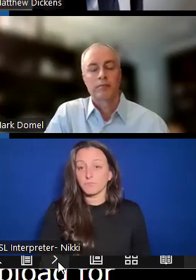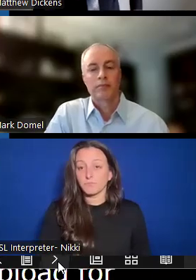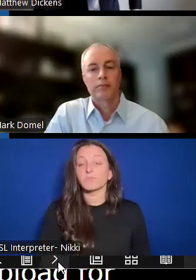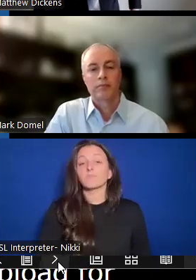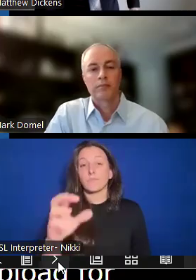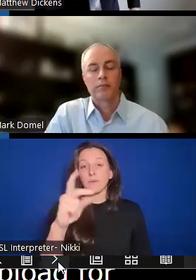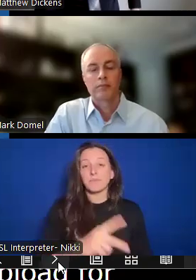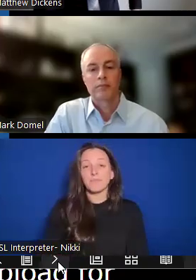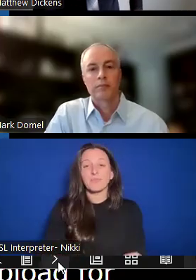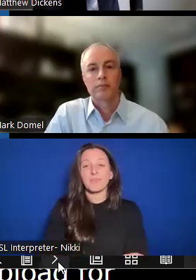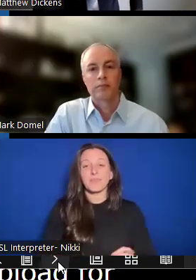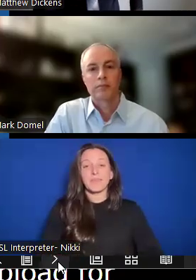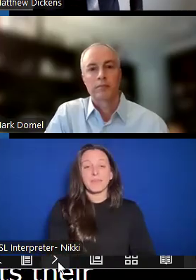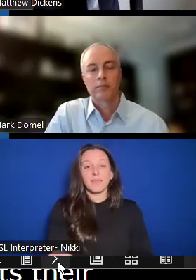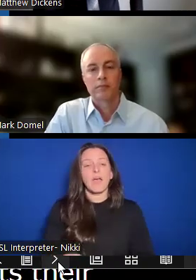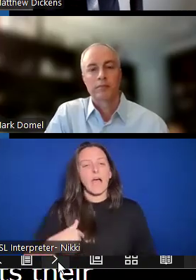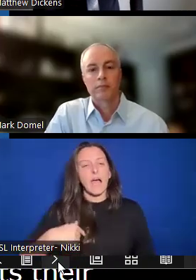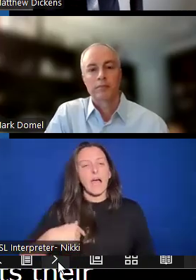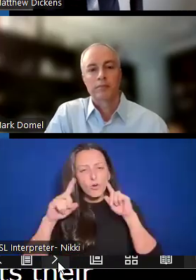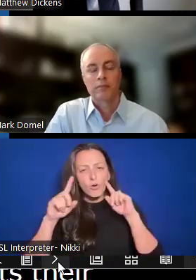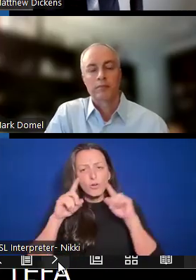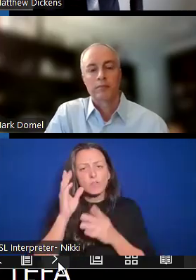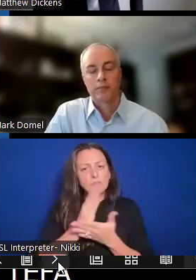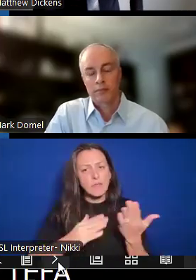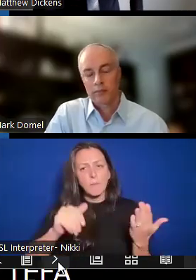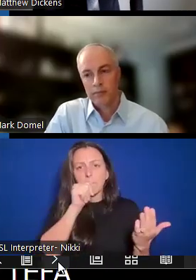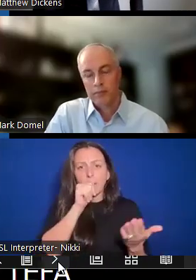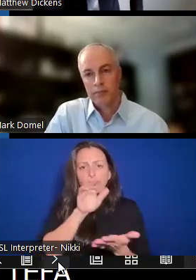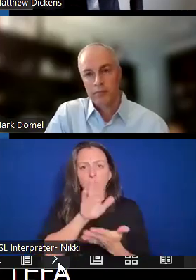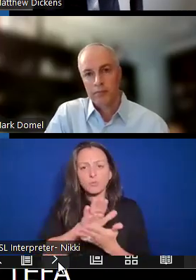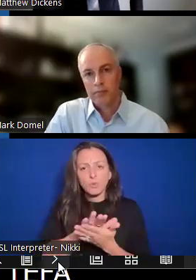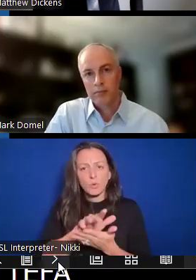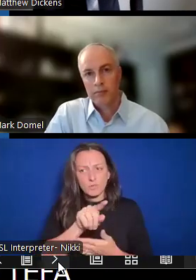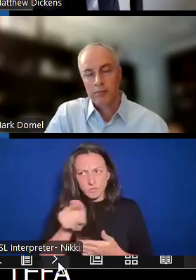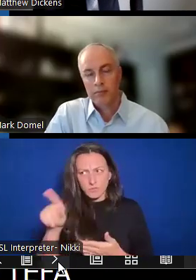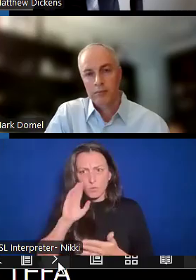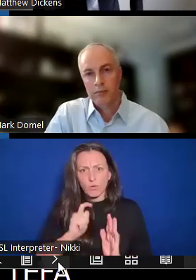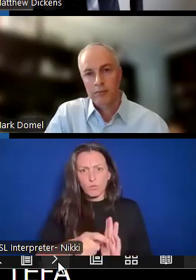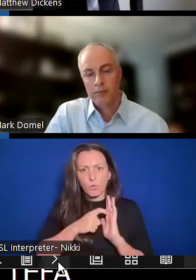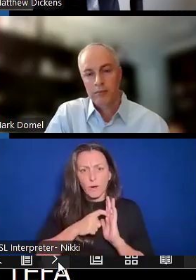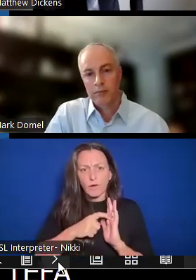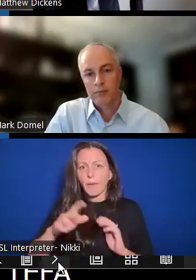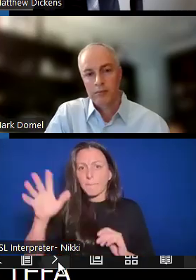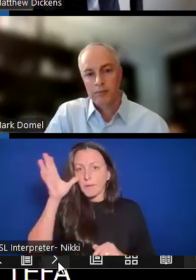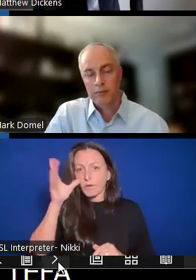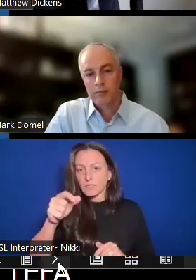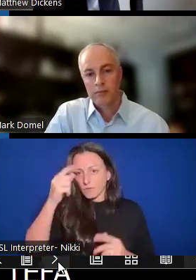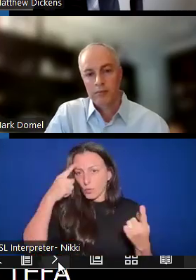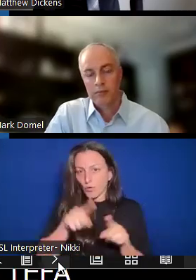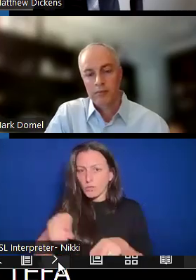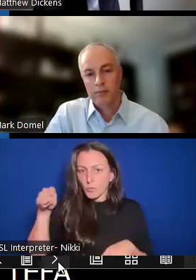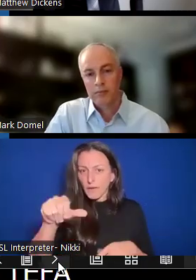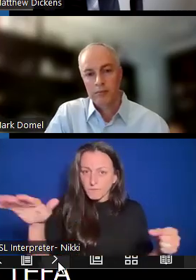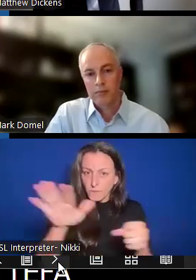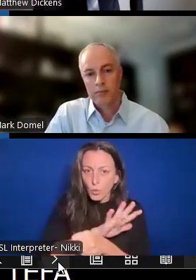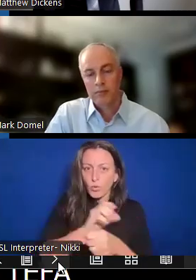Okay, I've heard that some private schools require that parents agree to pay full annual